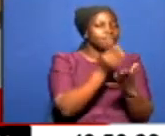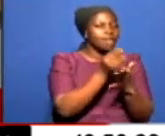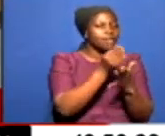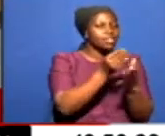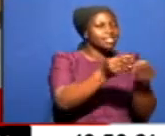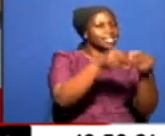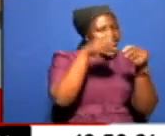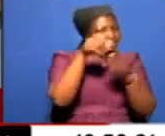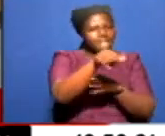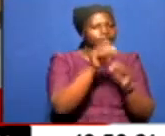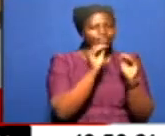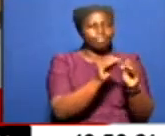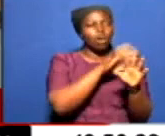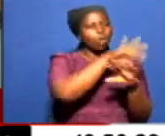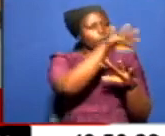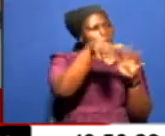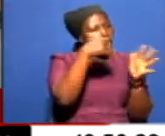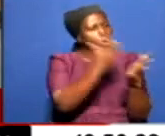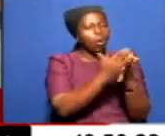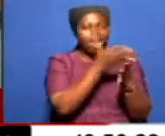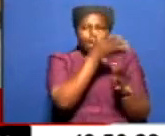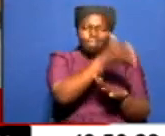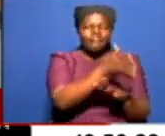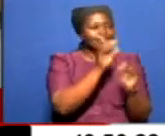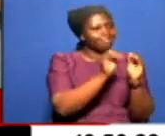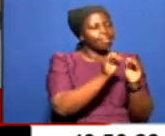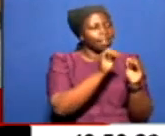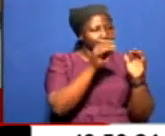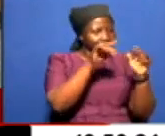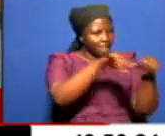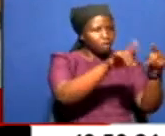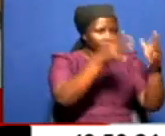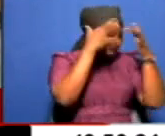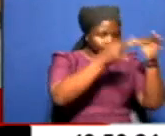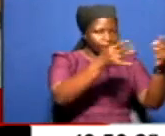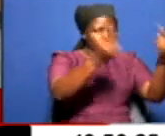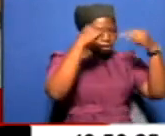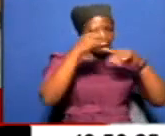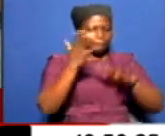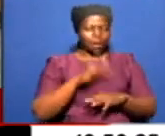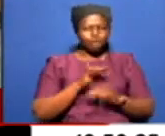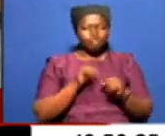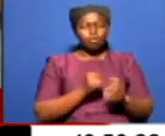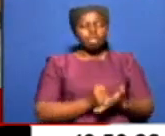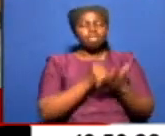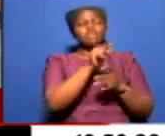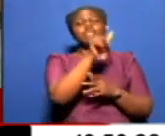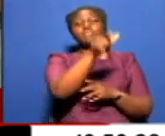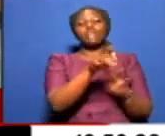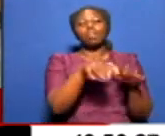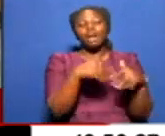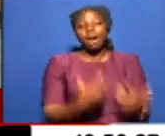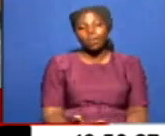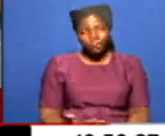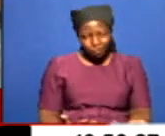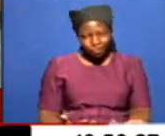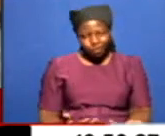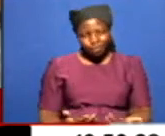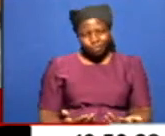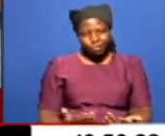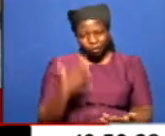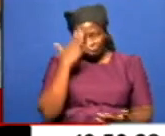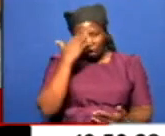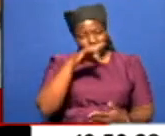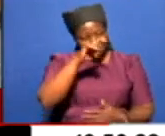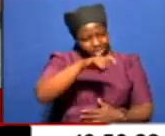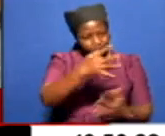parks were not there, so they decided to come back. How do we help such kind of a person, because we need to reintegrate